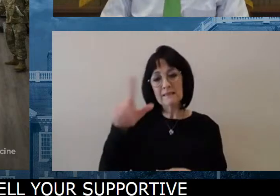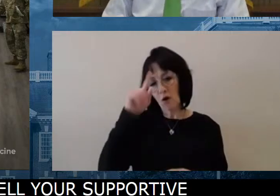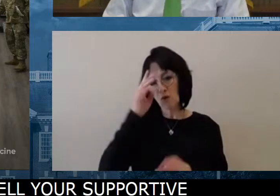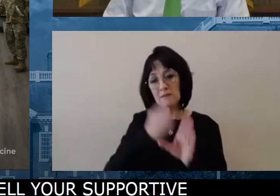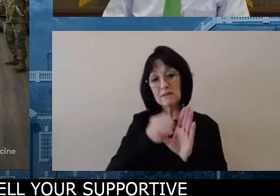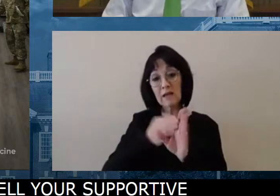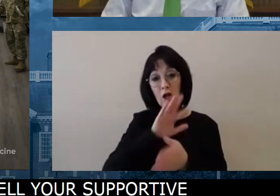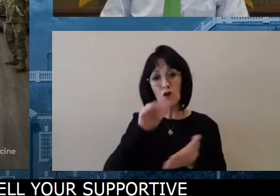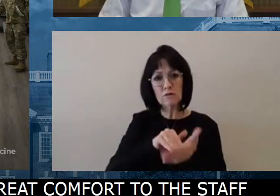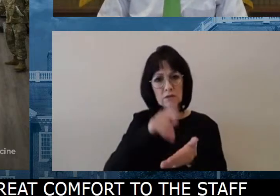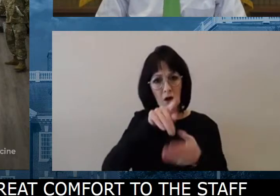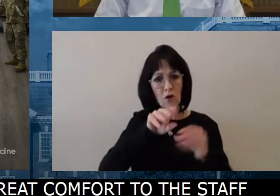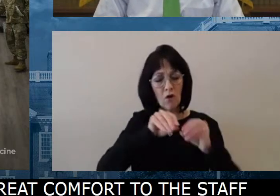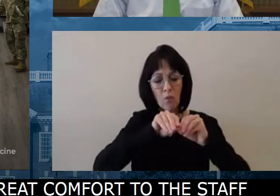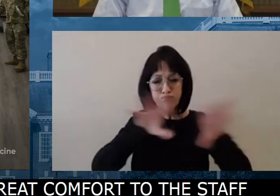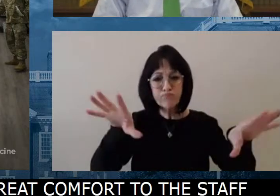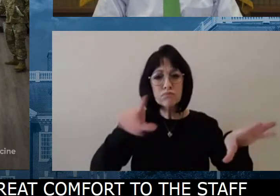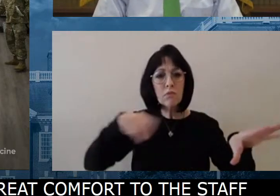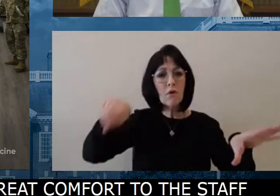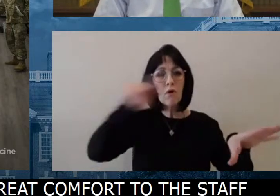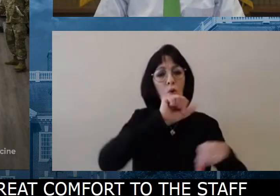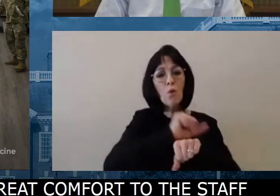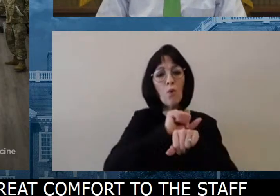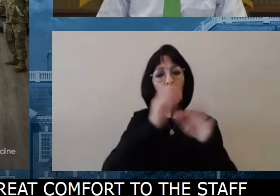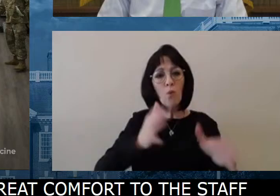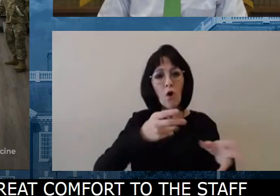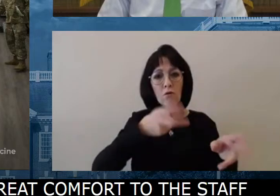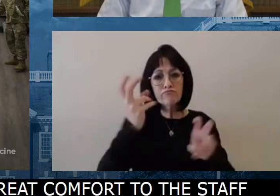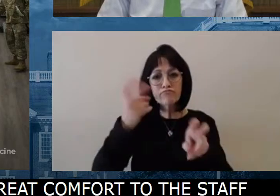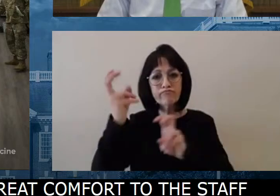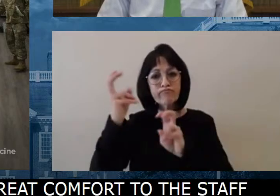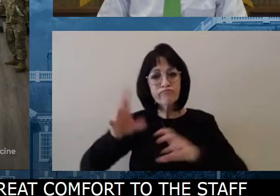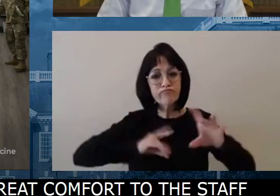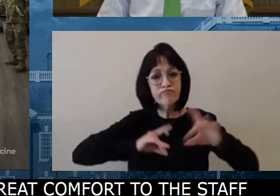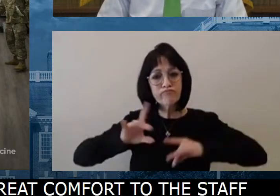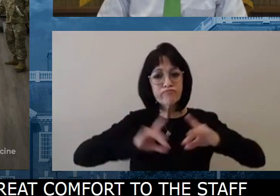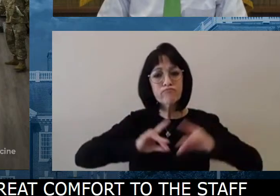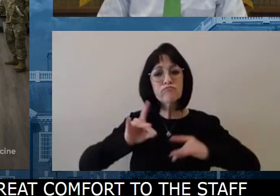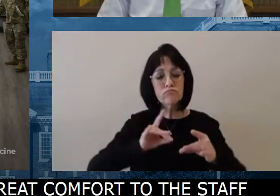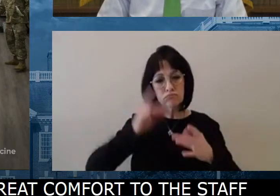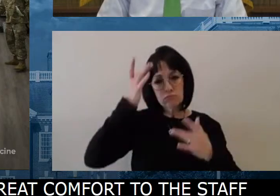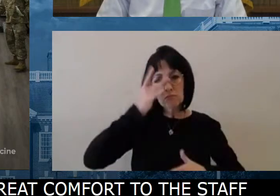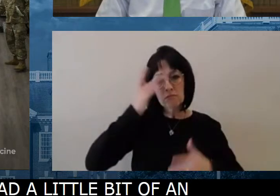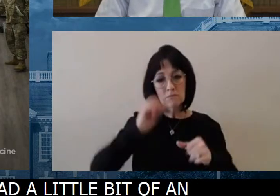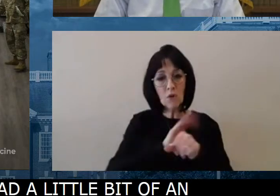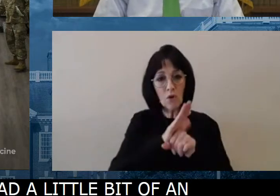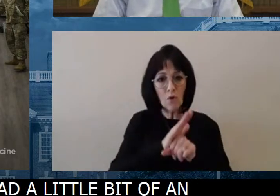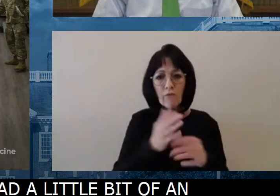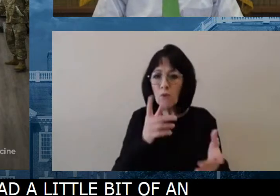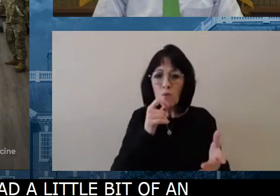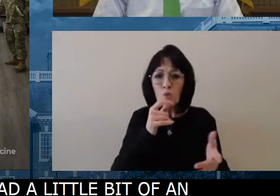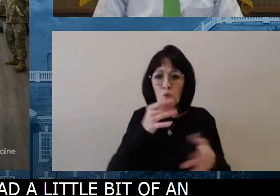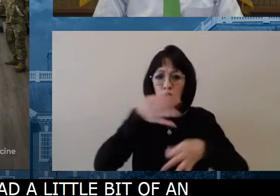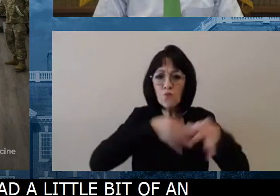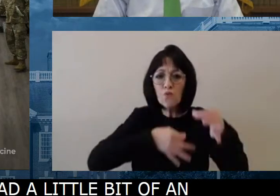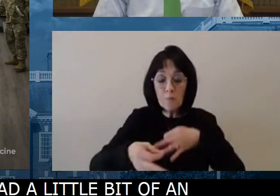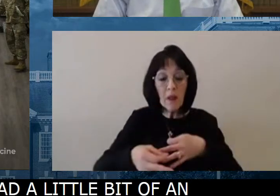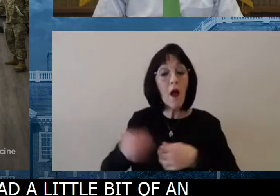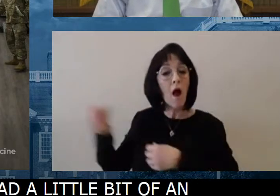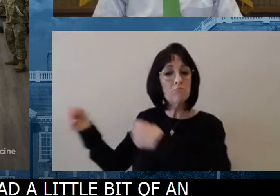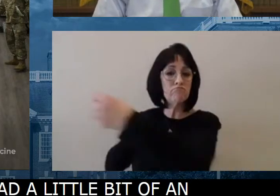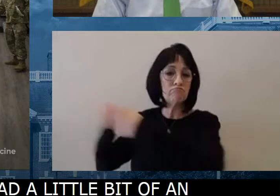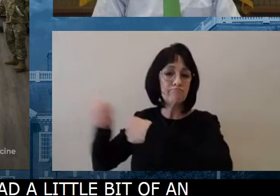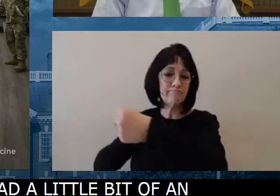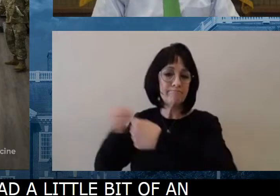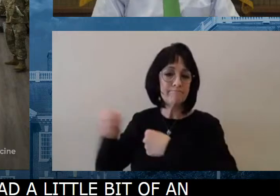the time. We forget about it these many months later. The school meals that you helped the districts with and delivering when